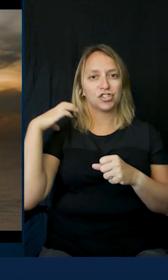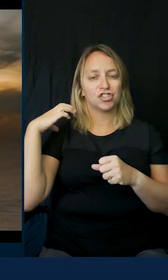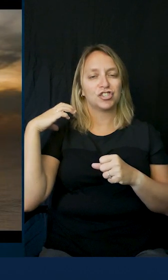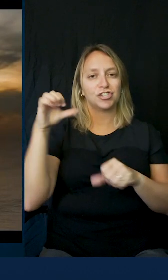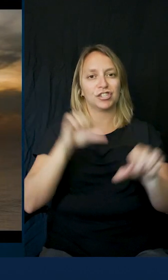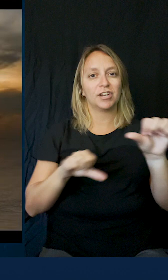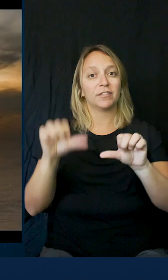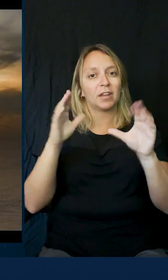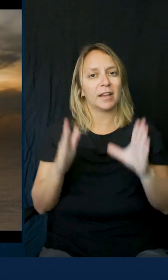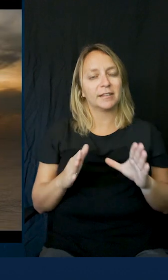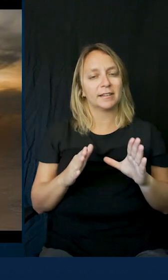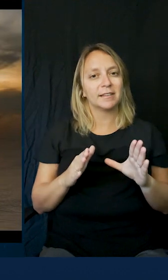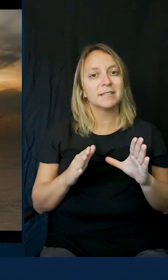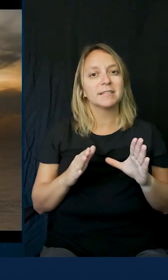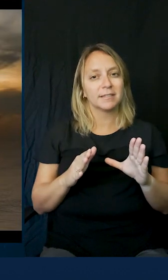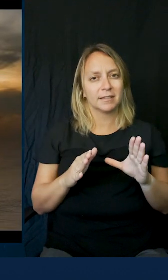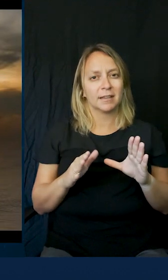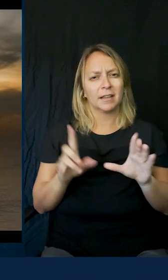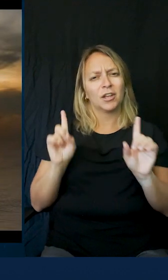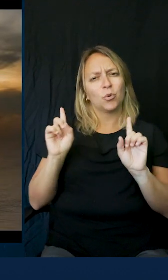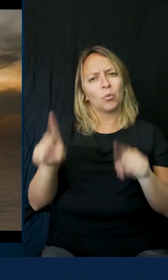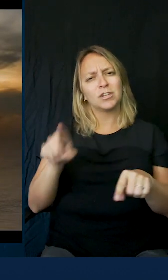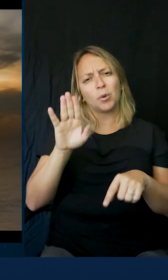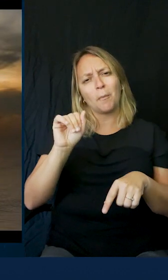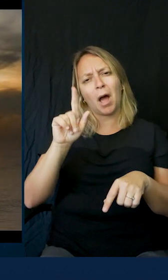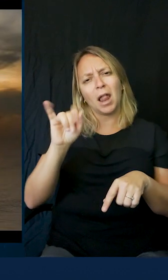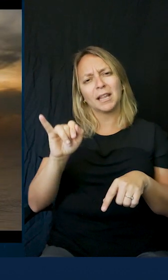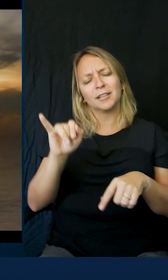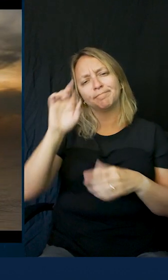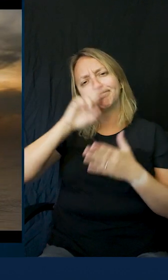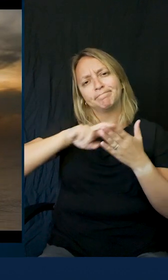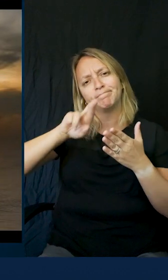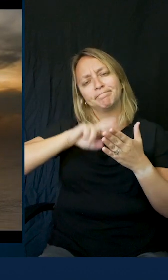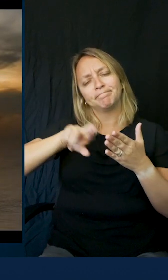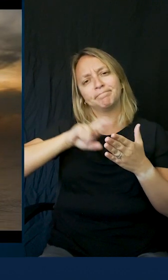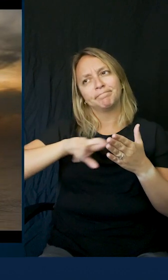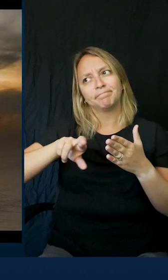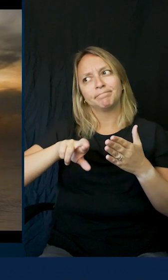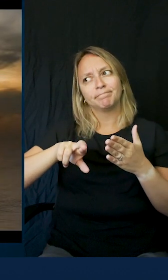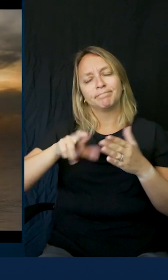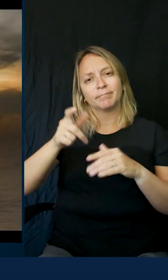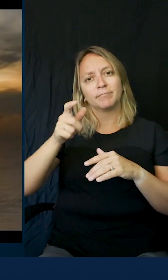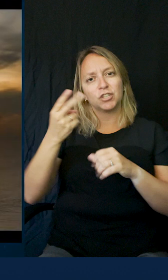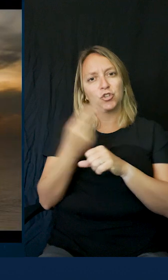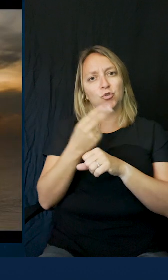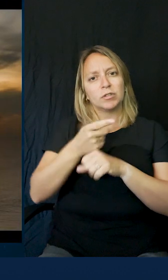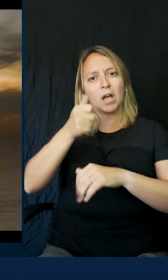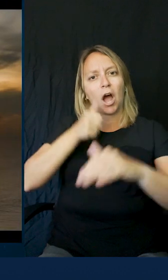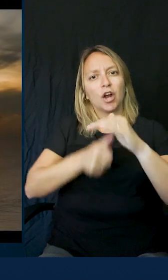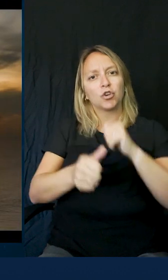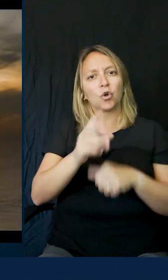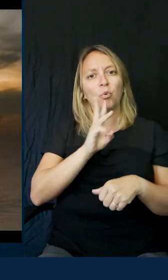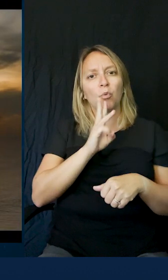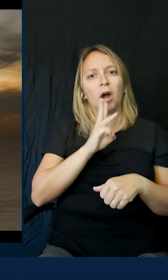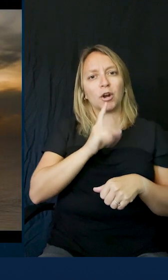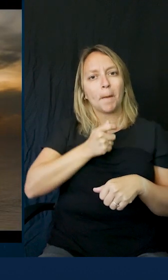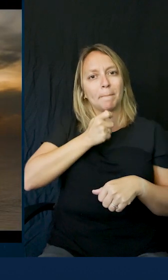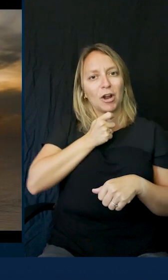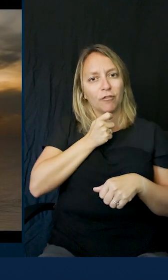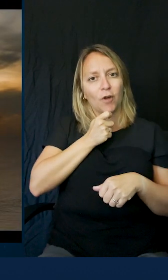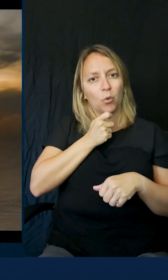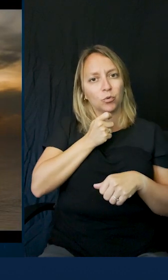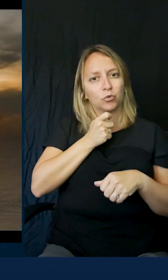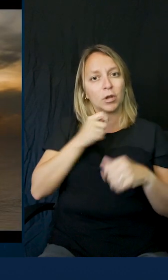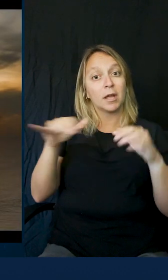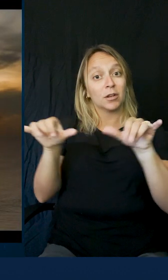and local nonprofit organization in Bali to put underwater microphones around and measure underwater noise